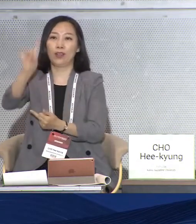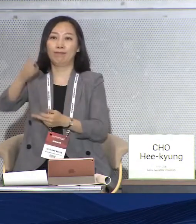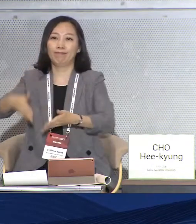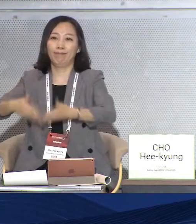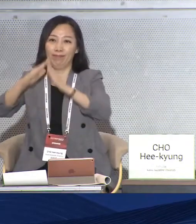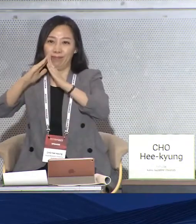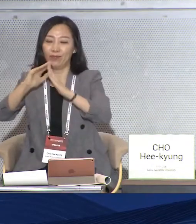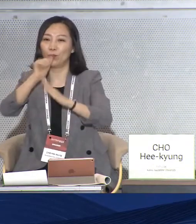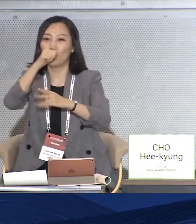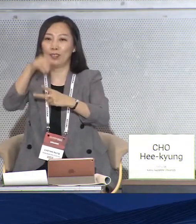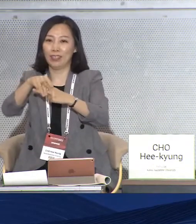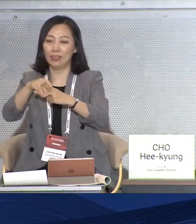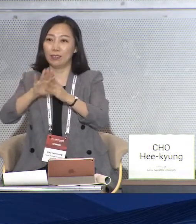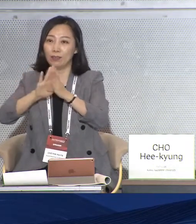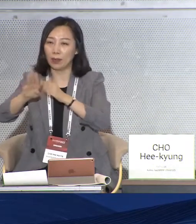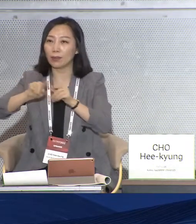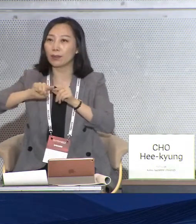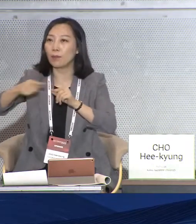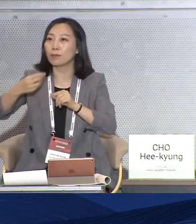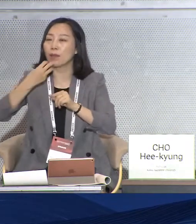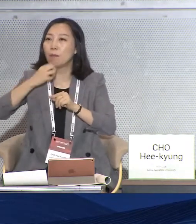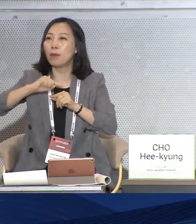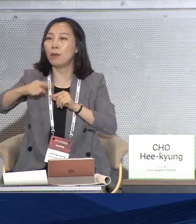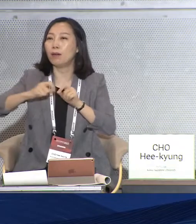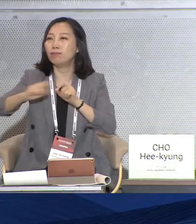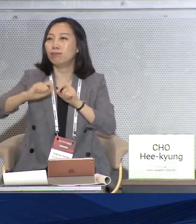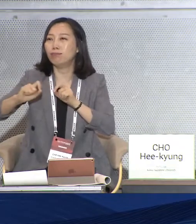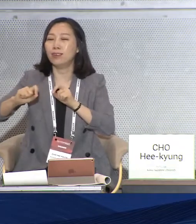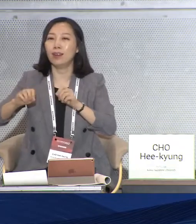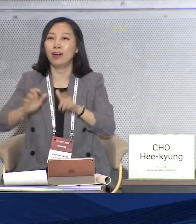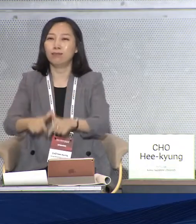but in 1997,